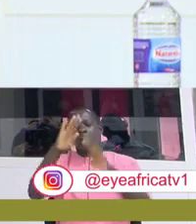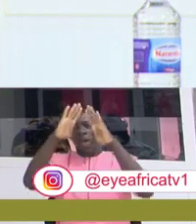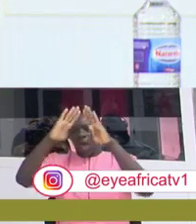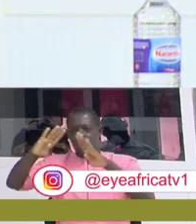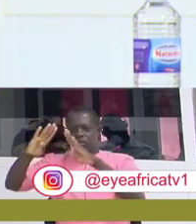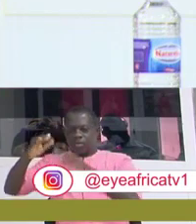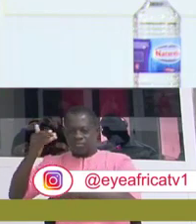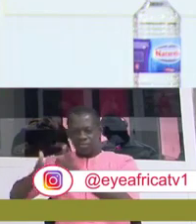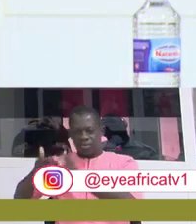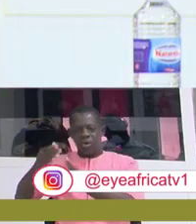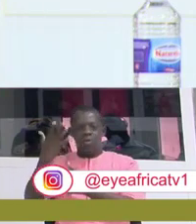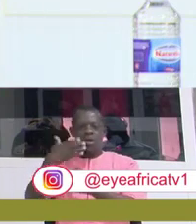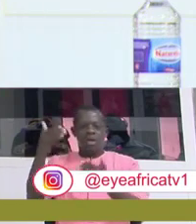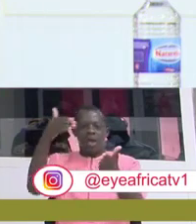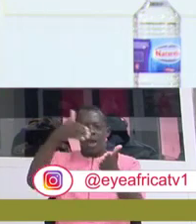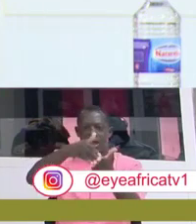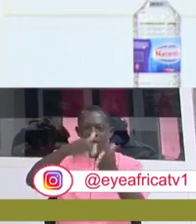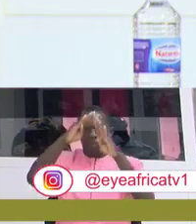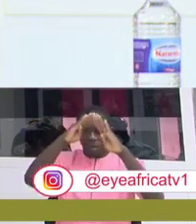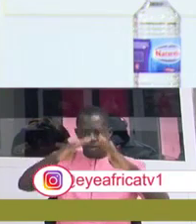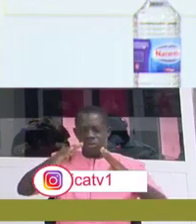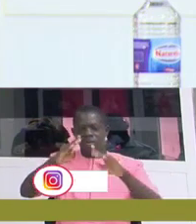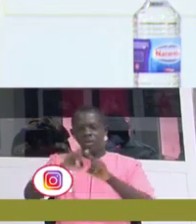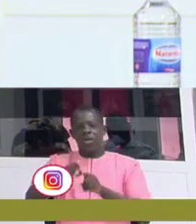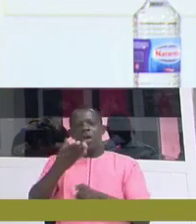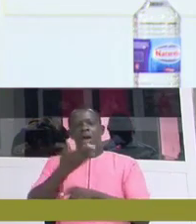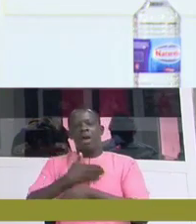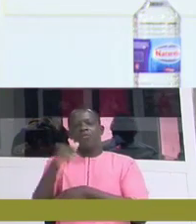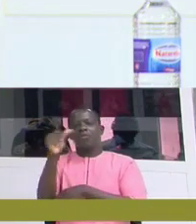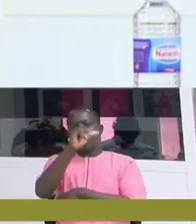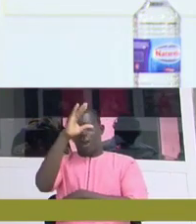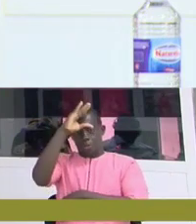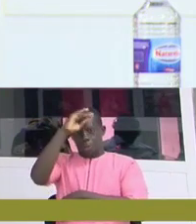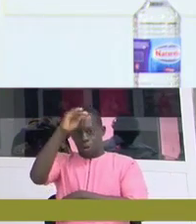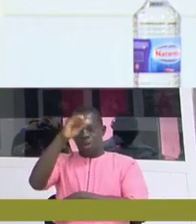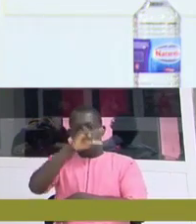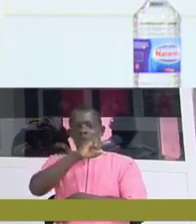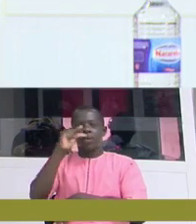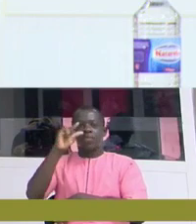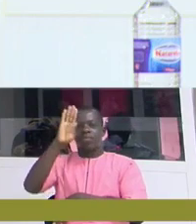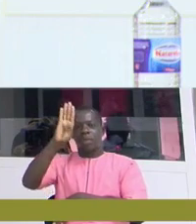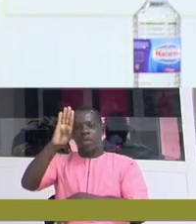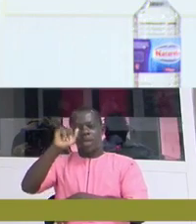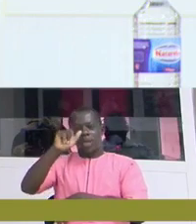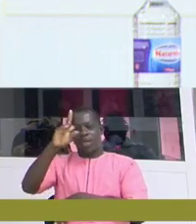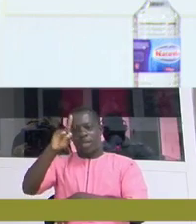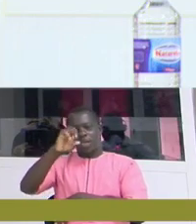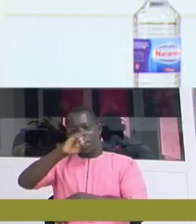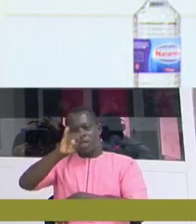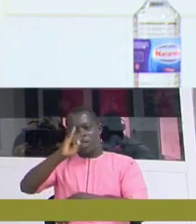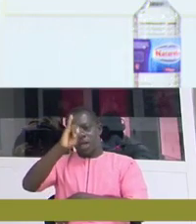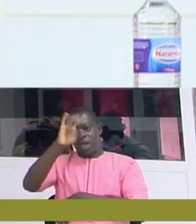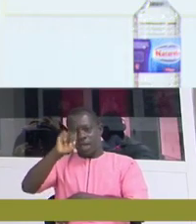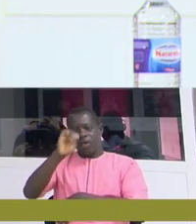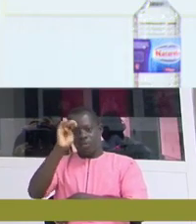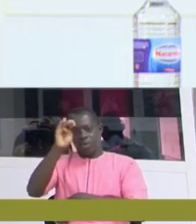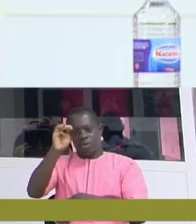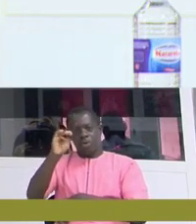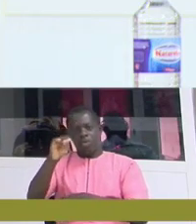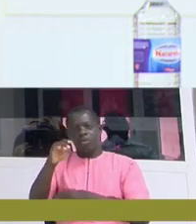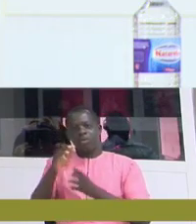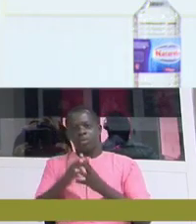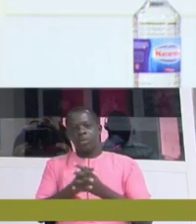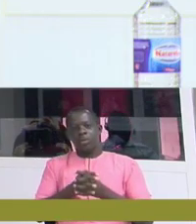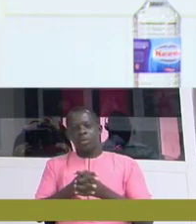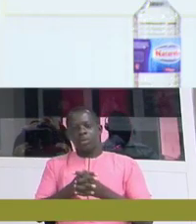Afutatoto. When he reached that house, boy dobe je kafai baji. There was a boy called Baji. Ako Baji. He called that Baji. How ma ngari